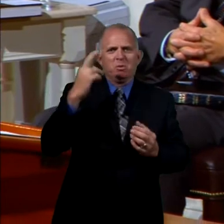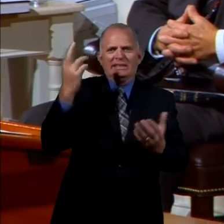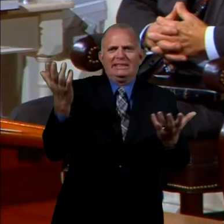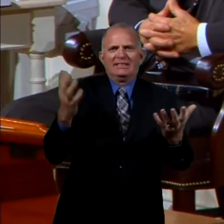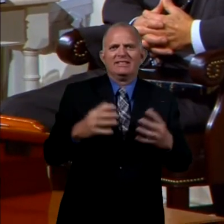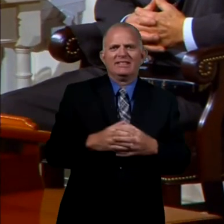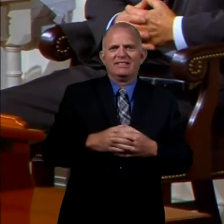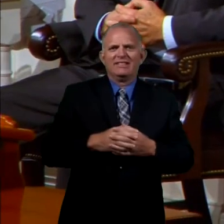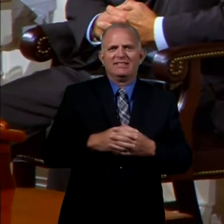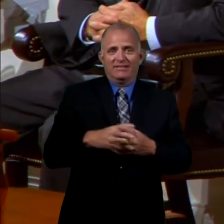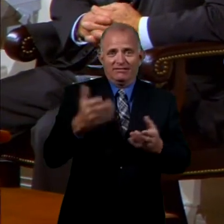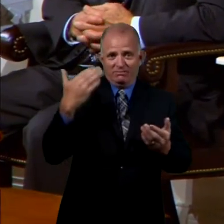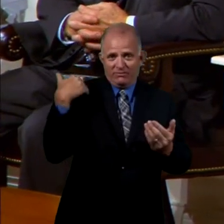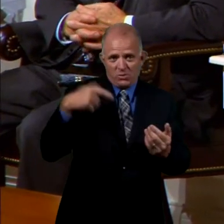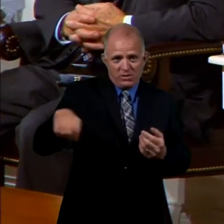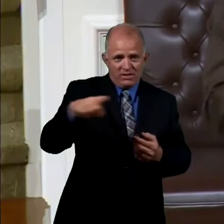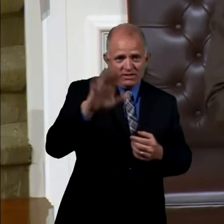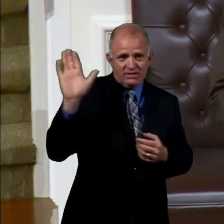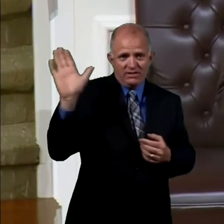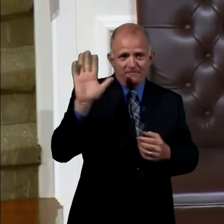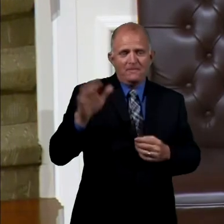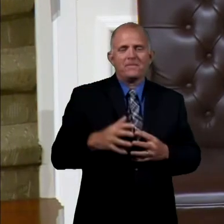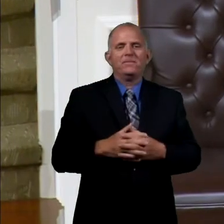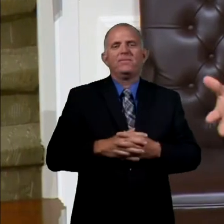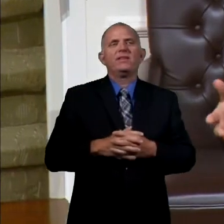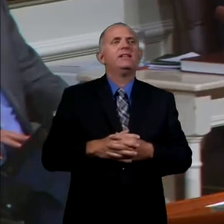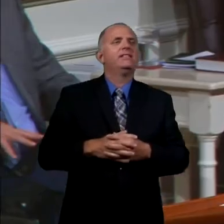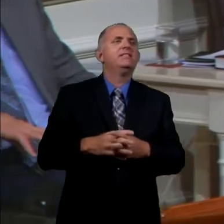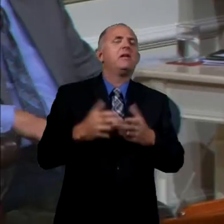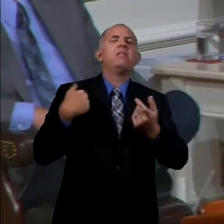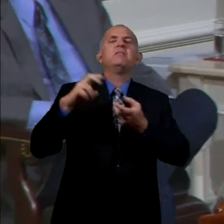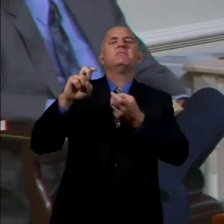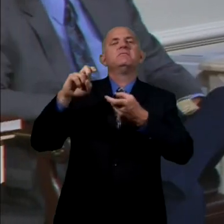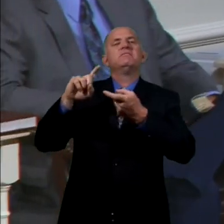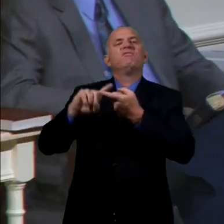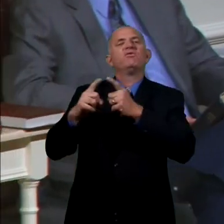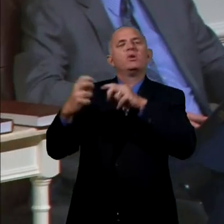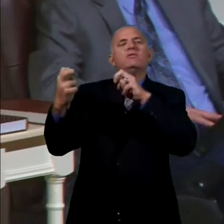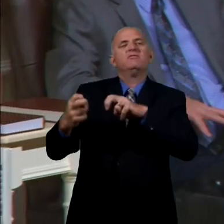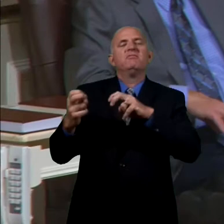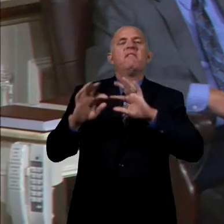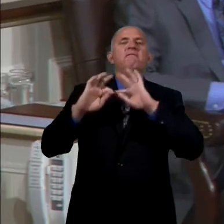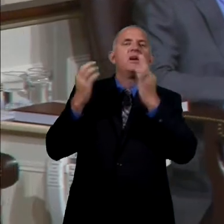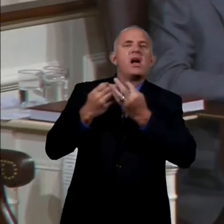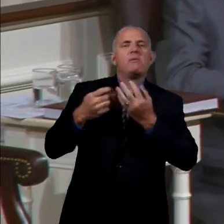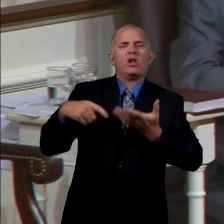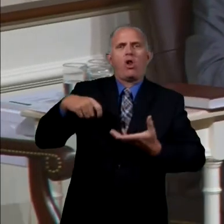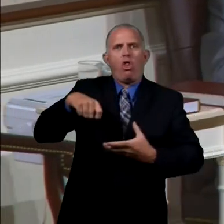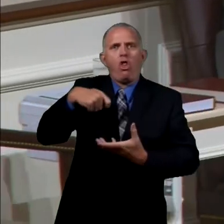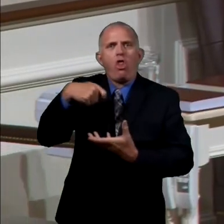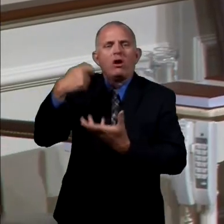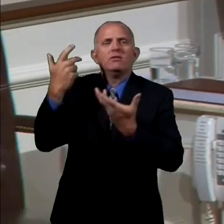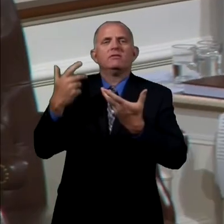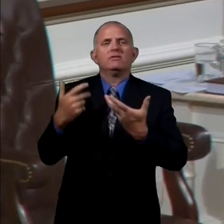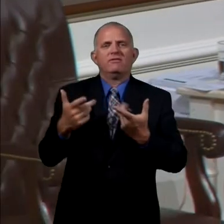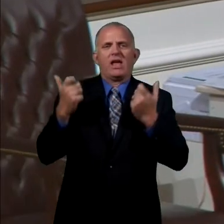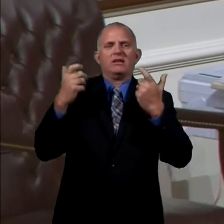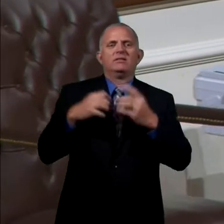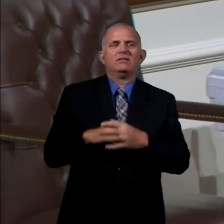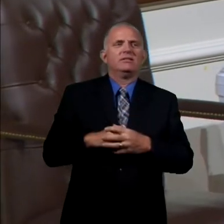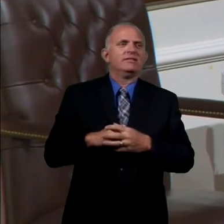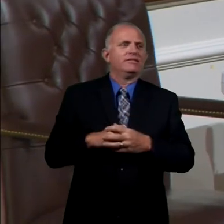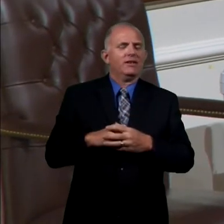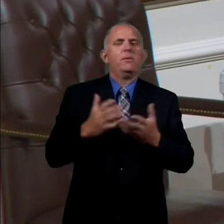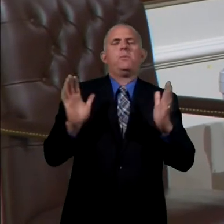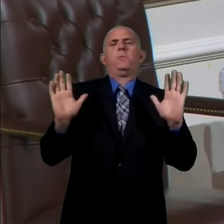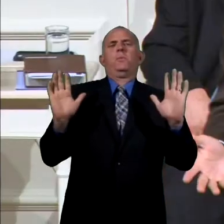ever done that before? You sit down with a friend, you sit down with your family, and you find yourself eating so fast, and you have to stop and say,